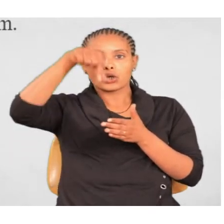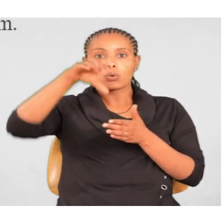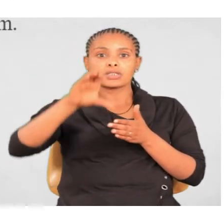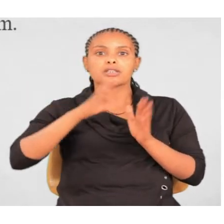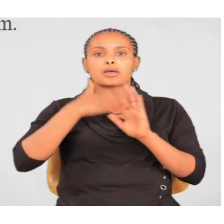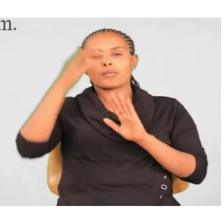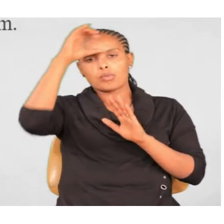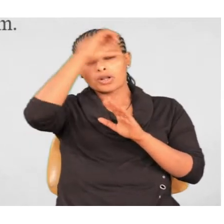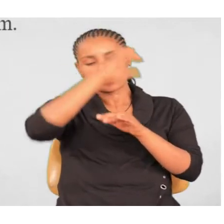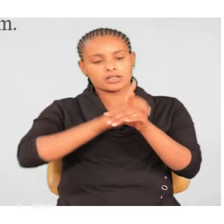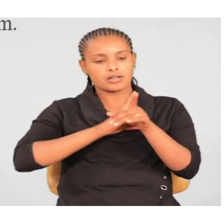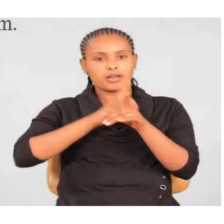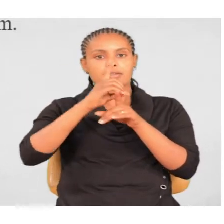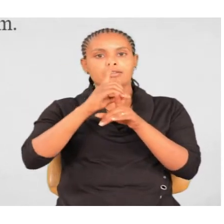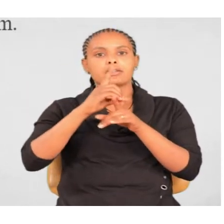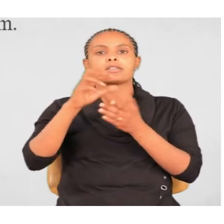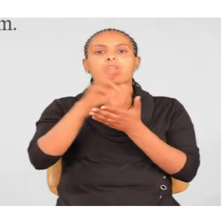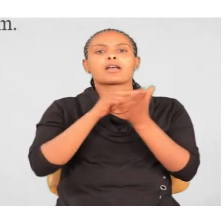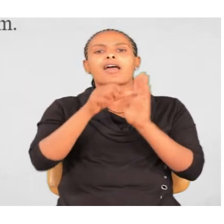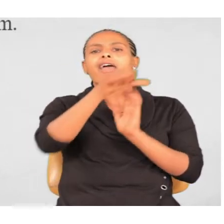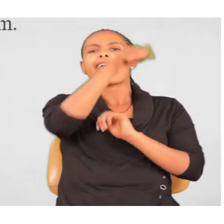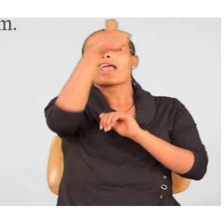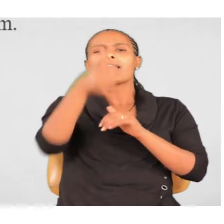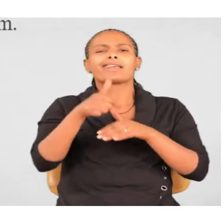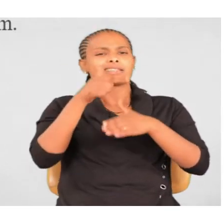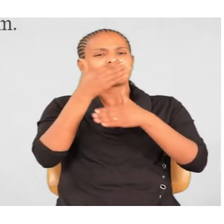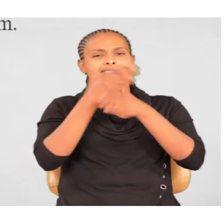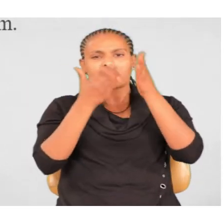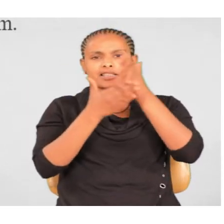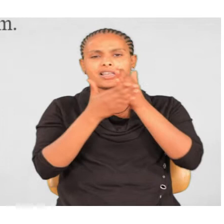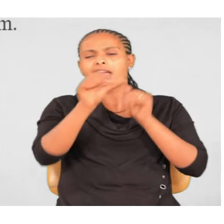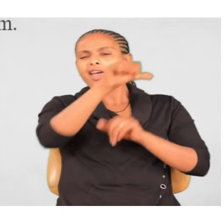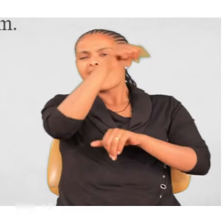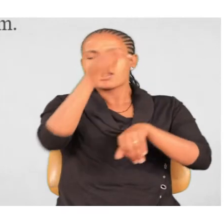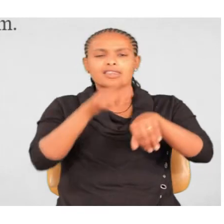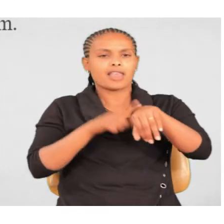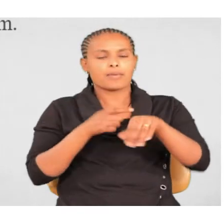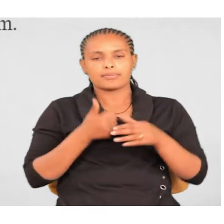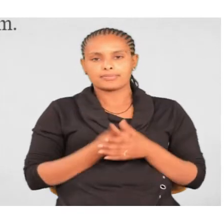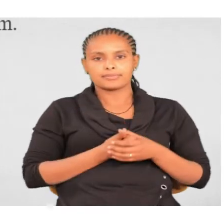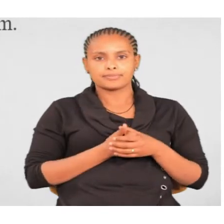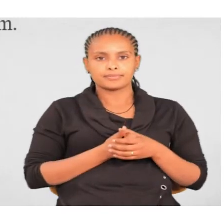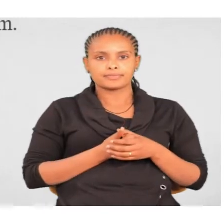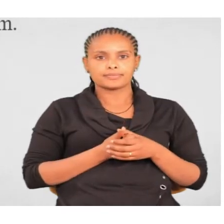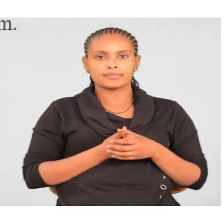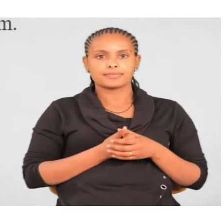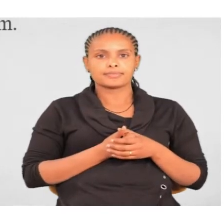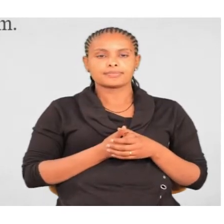predict direction of the reaction at any stage, at any time.